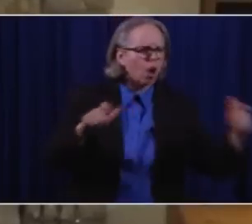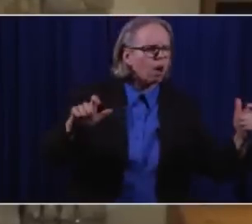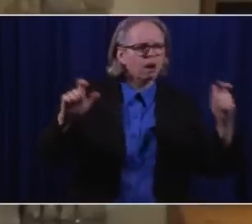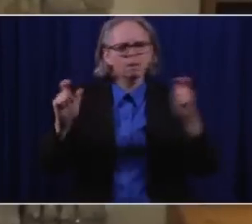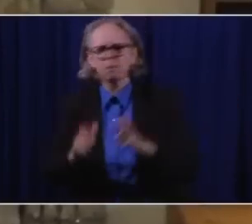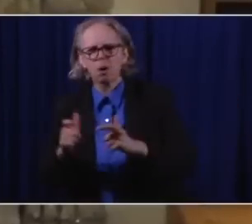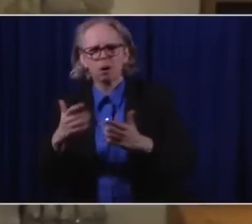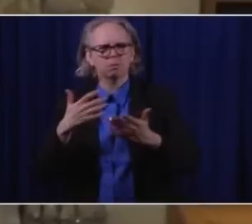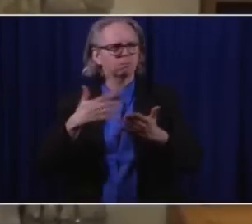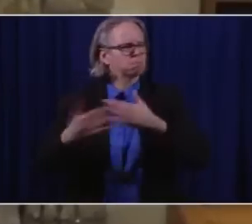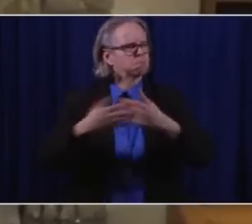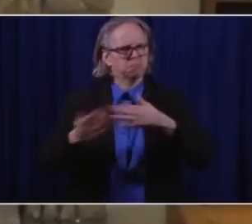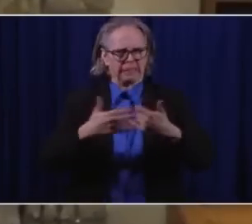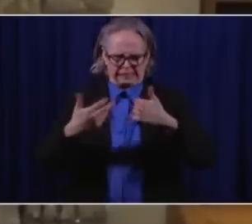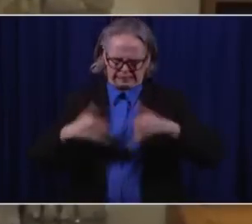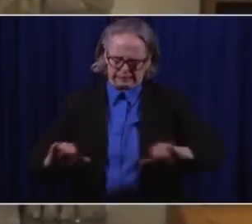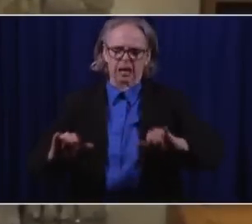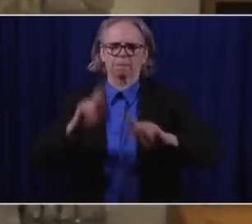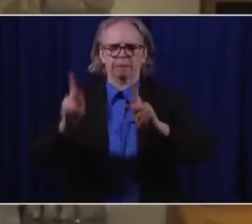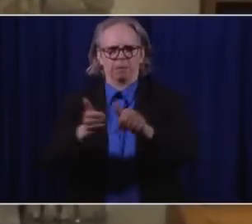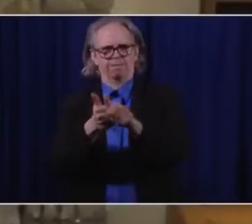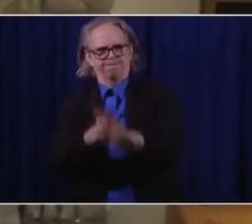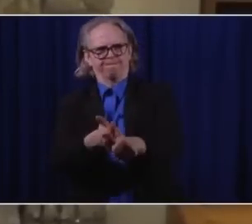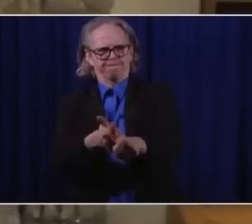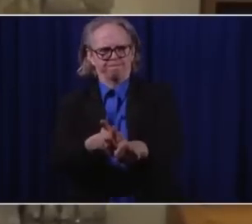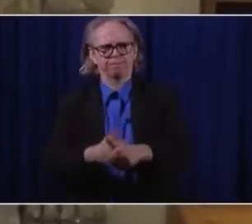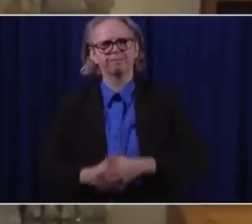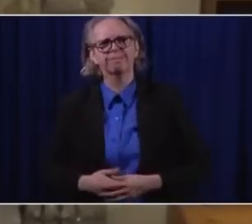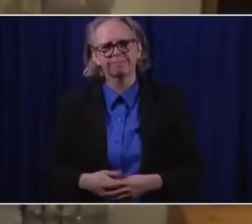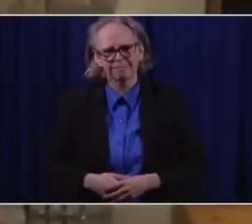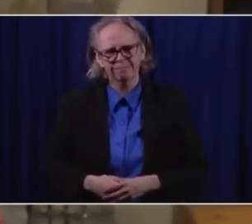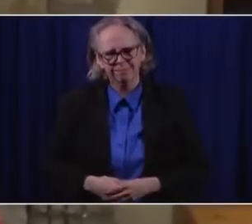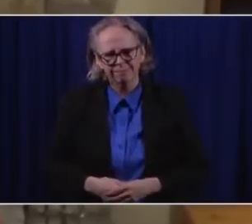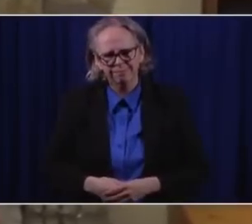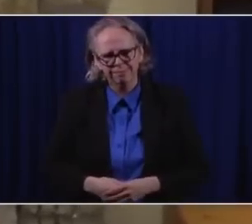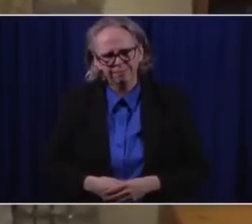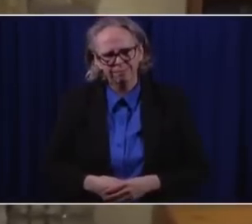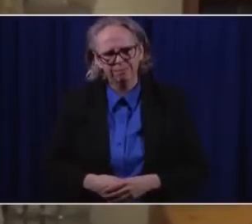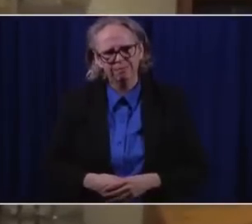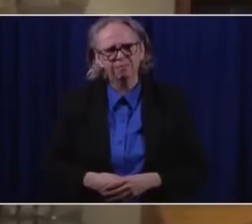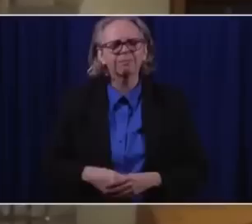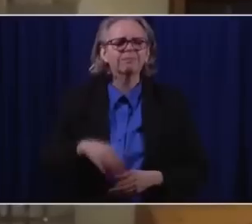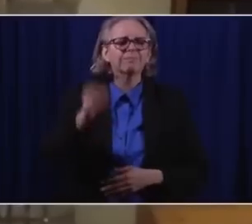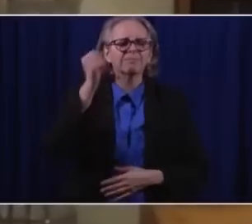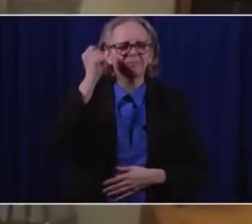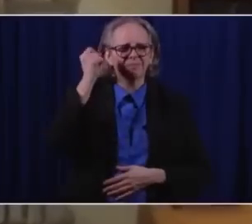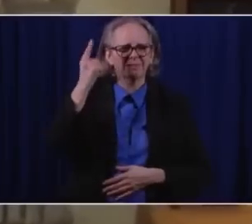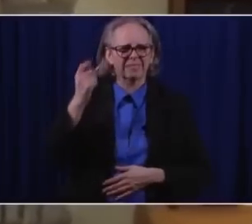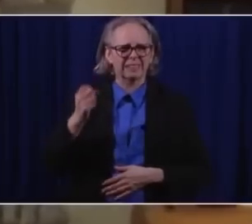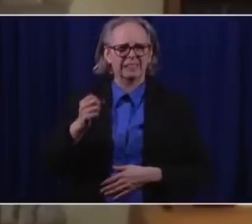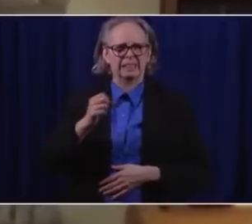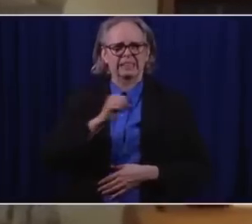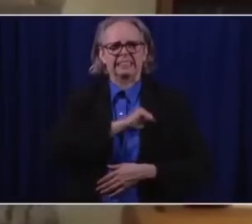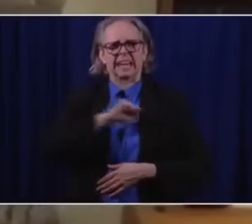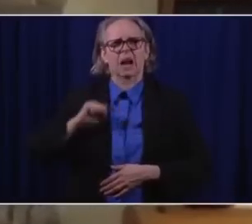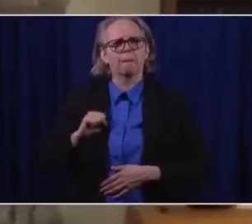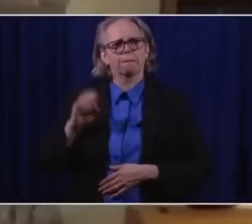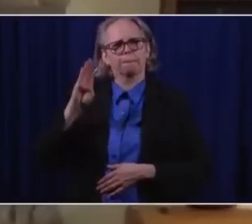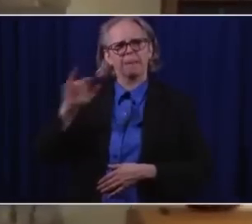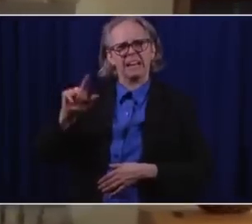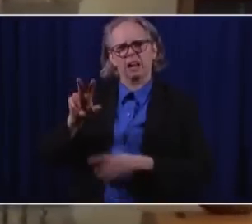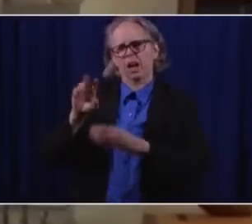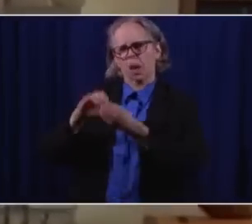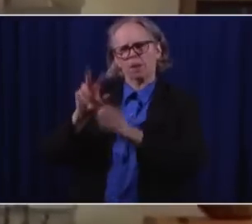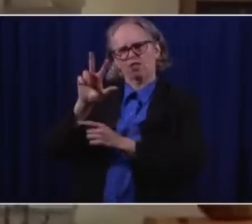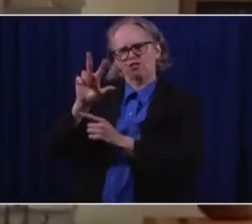good news. Let me talk for a moment now about Senate Bill 311, which is pending in the state legislature. And I